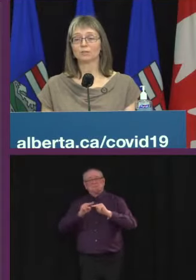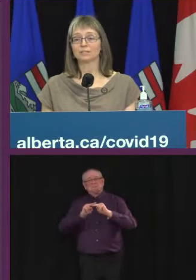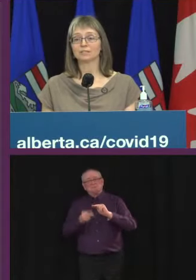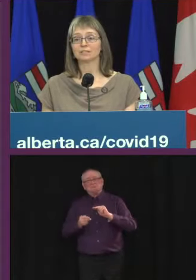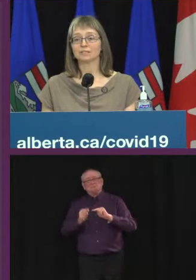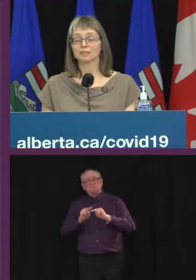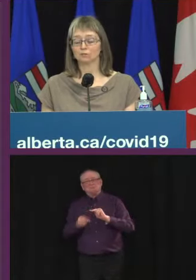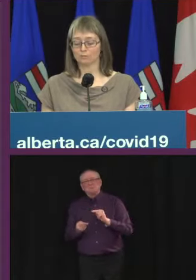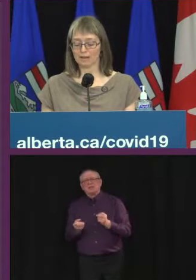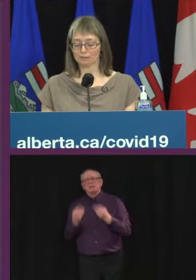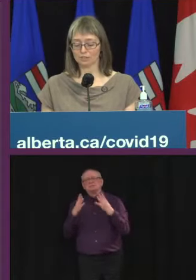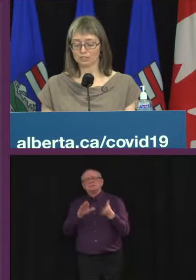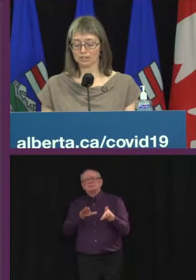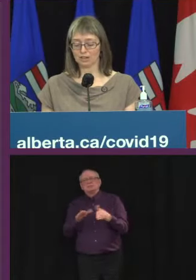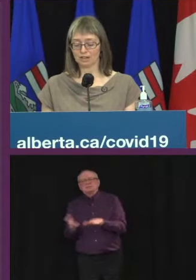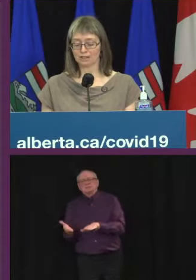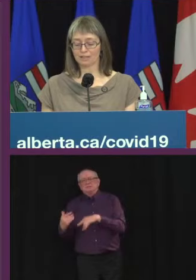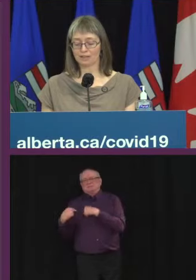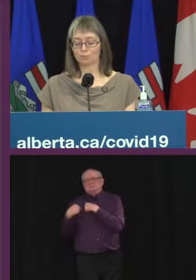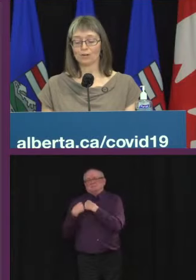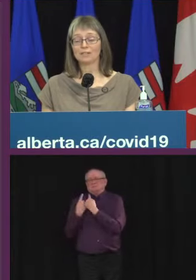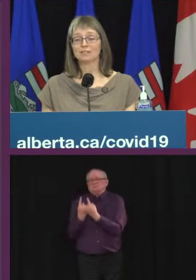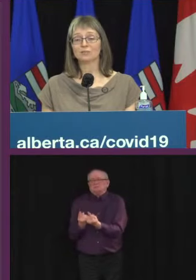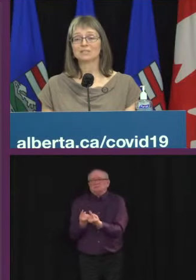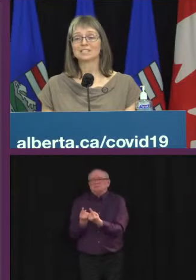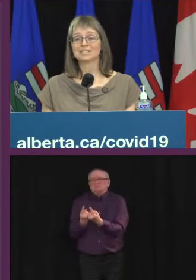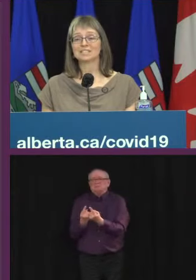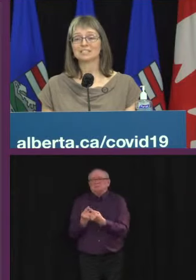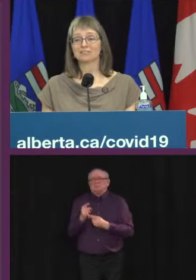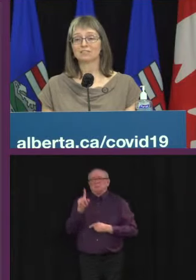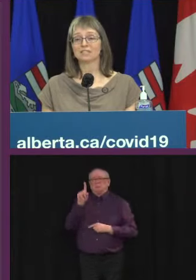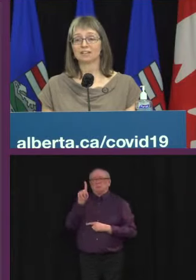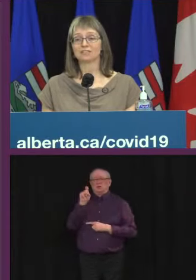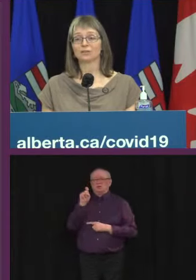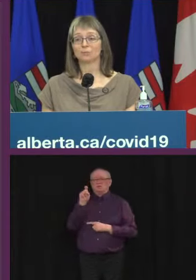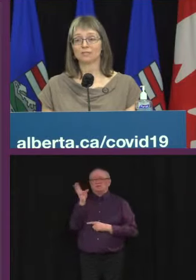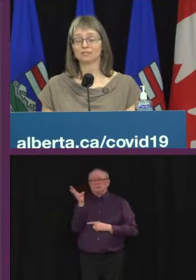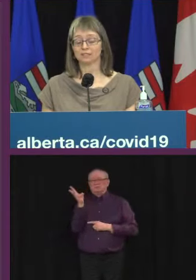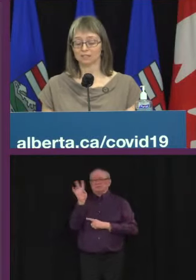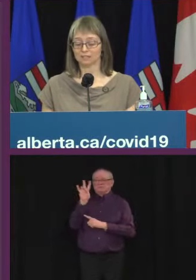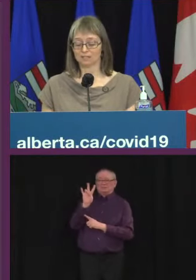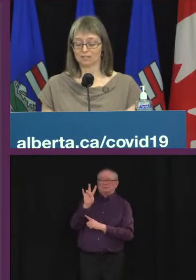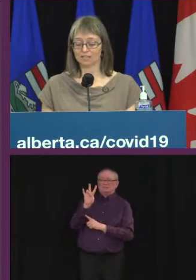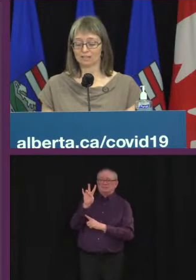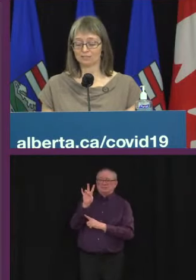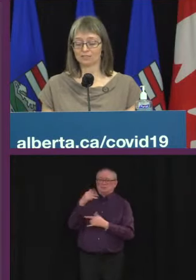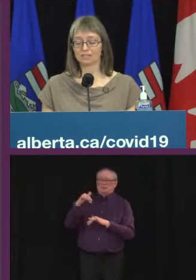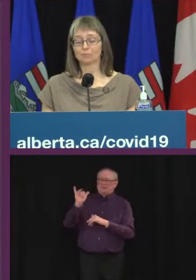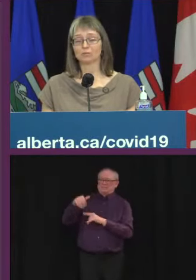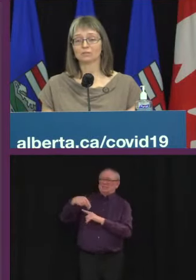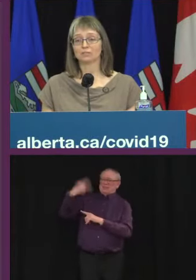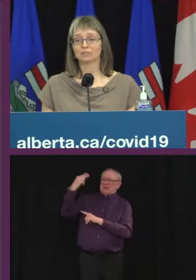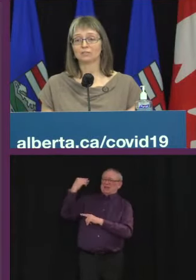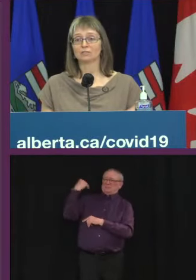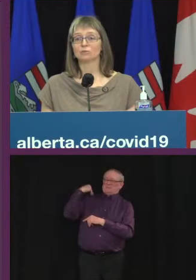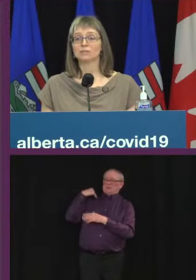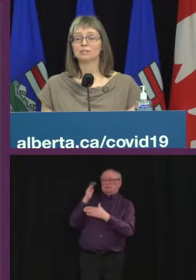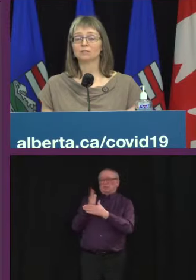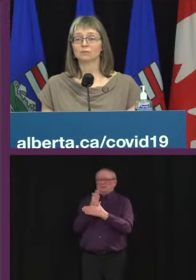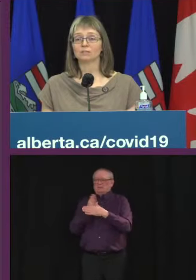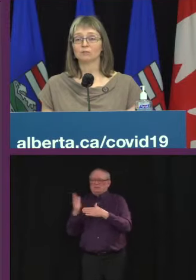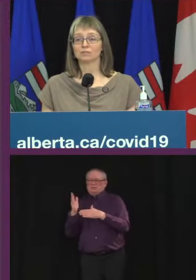deaths reported, from averaging a high of 167 deaths a week at the end of December